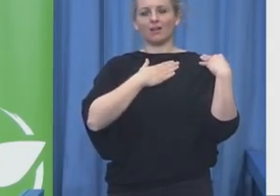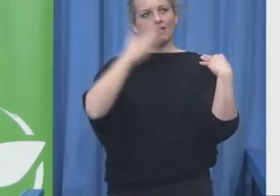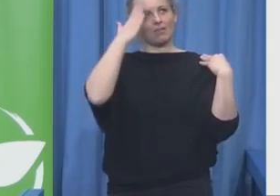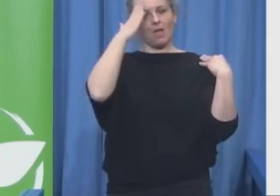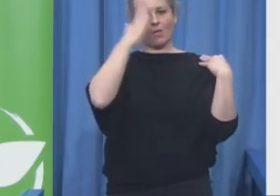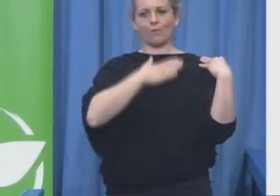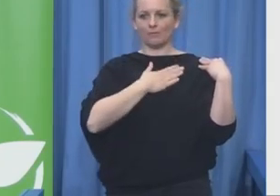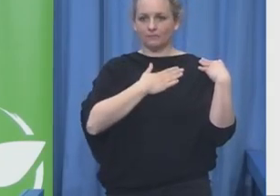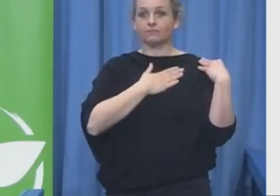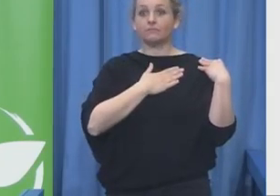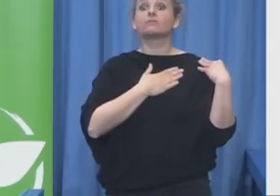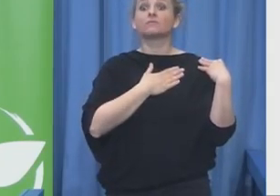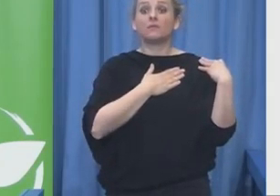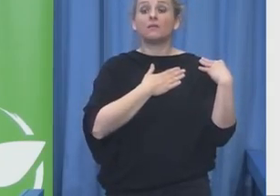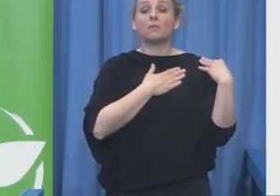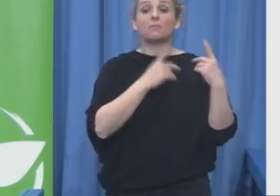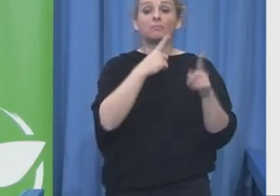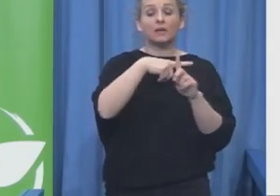to better outputs.